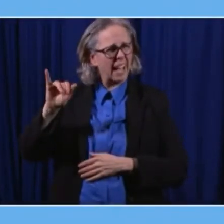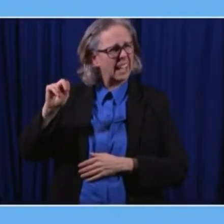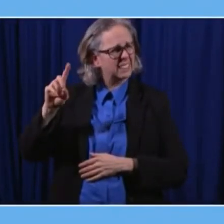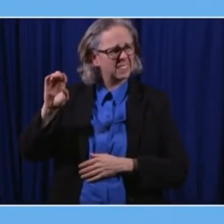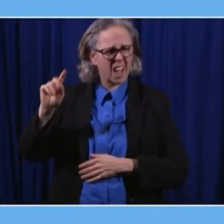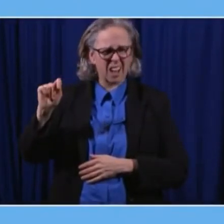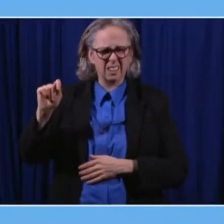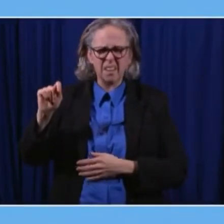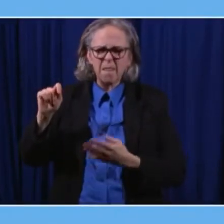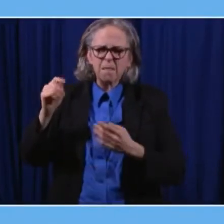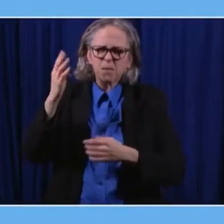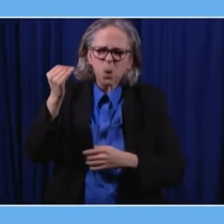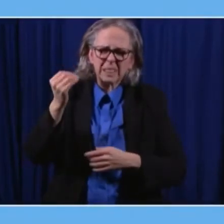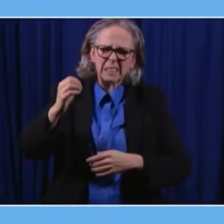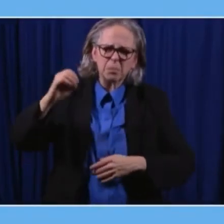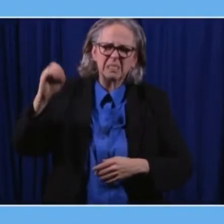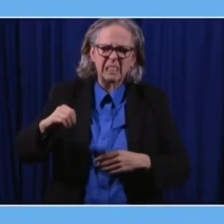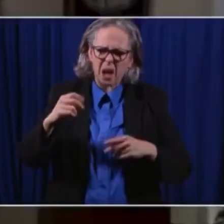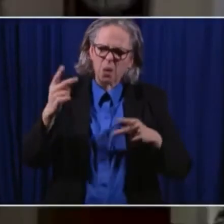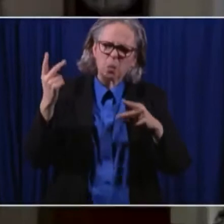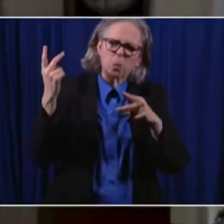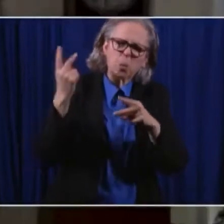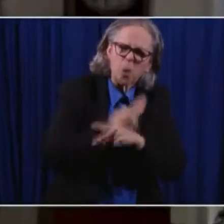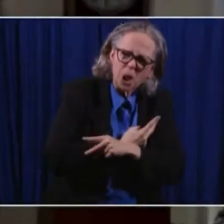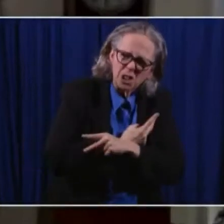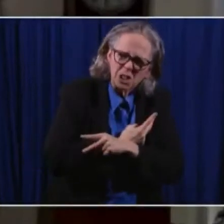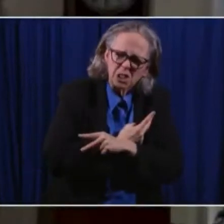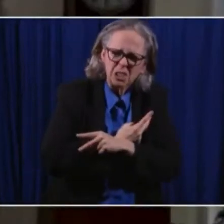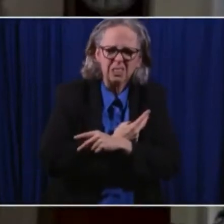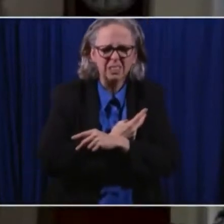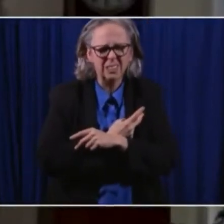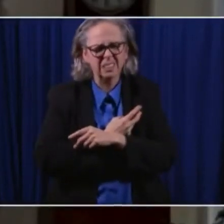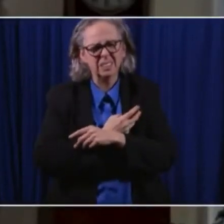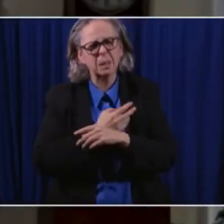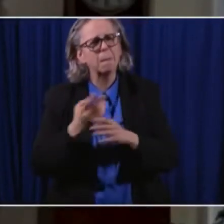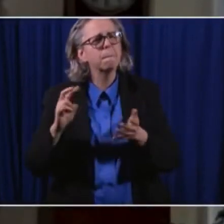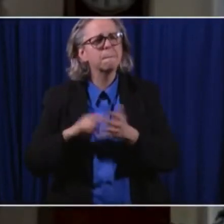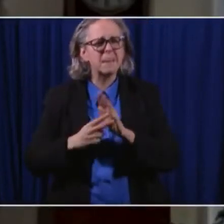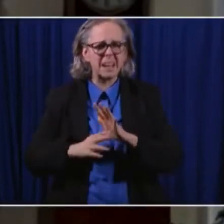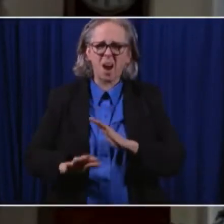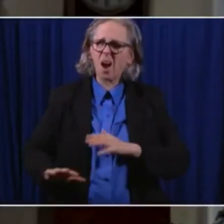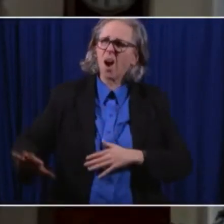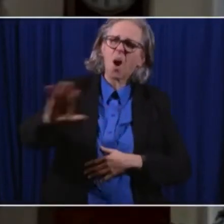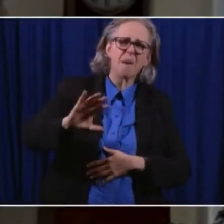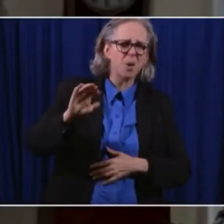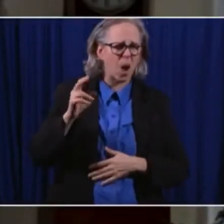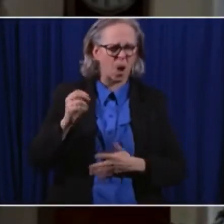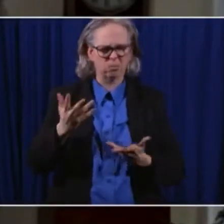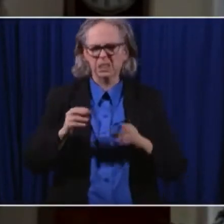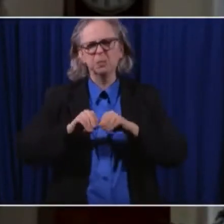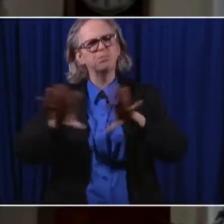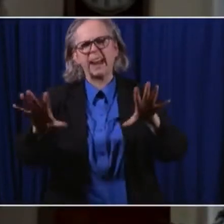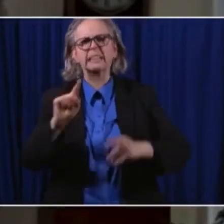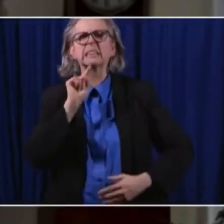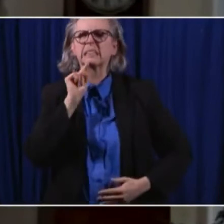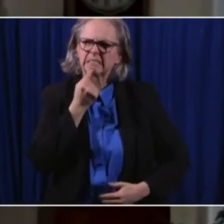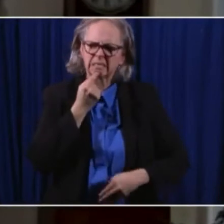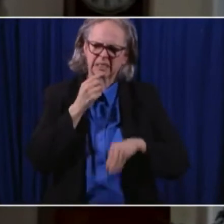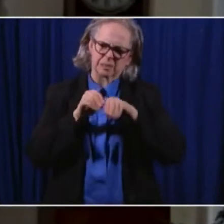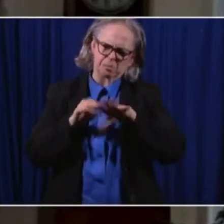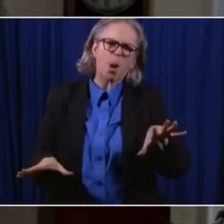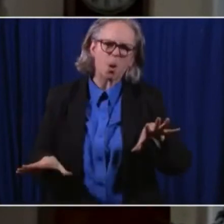significant spread continues throughout Ohio. Before Thanksgiving, we were very concerned about